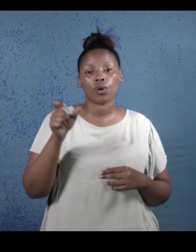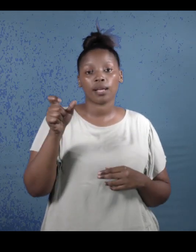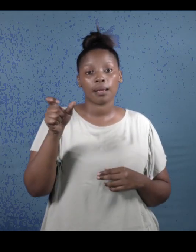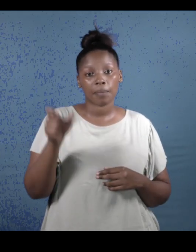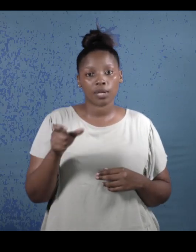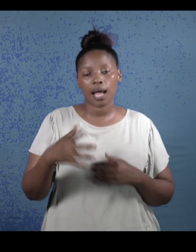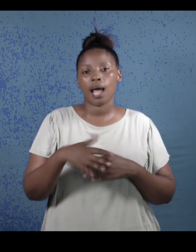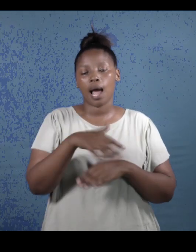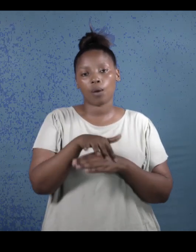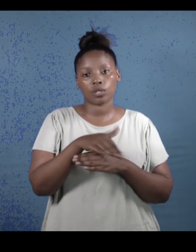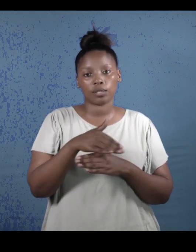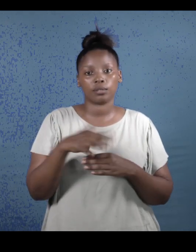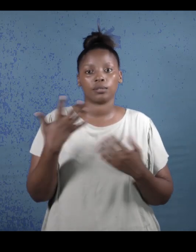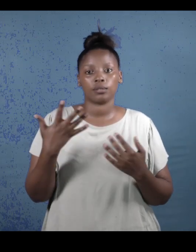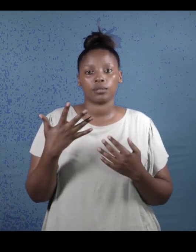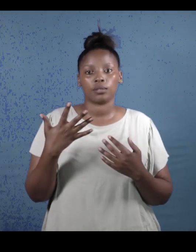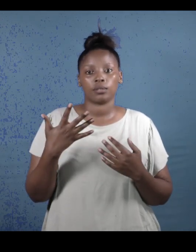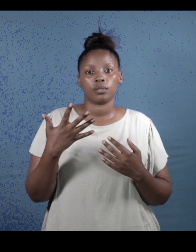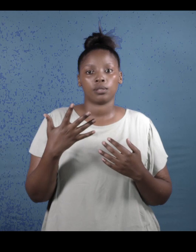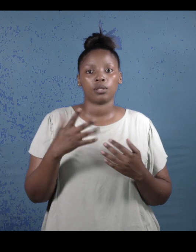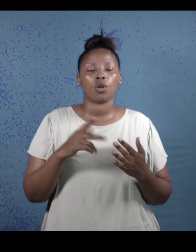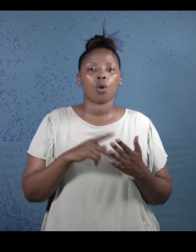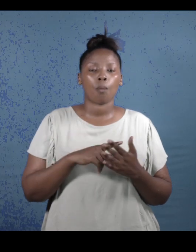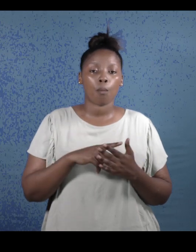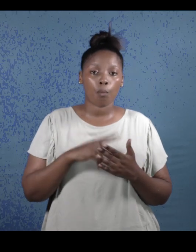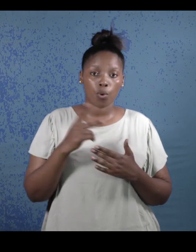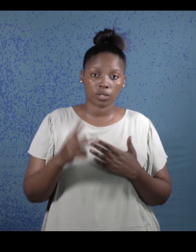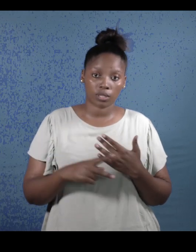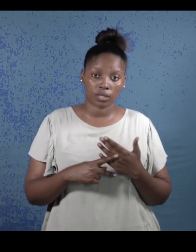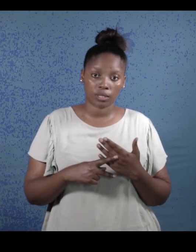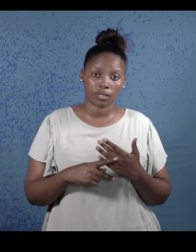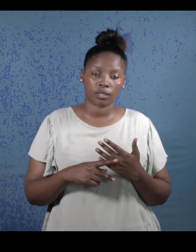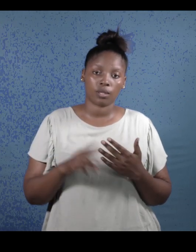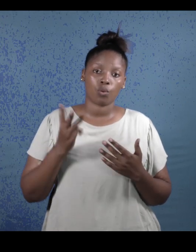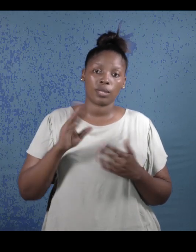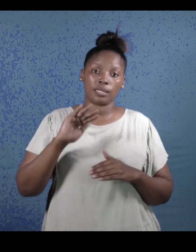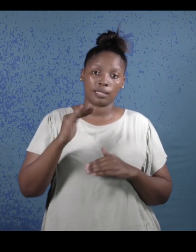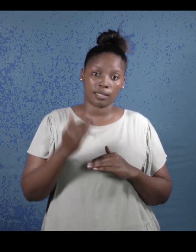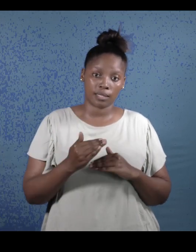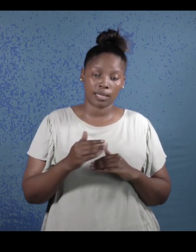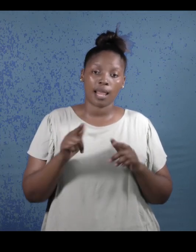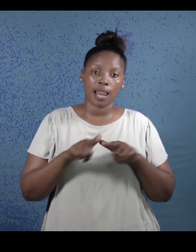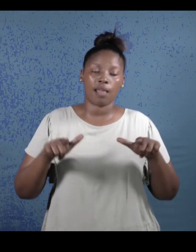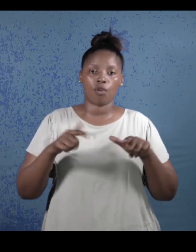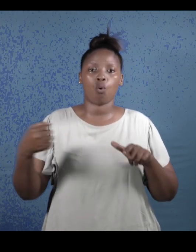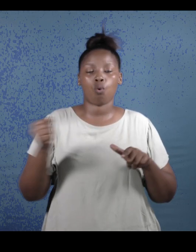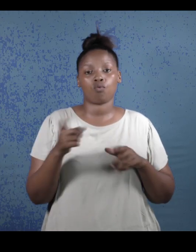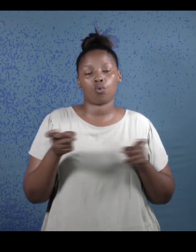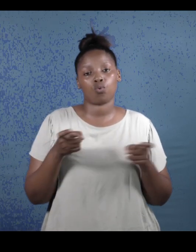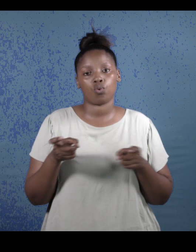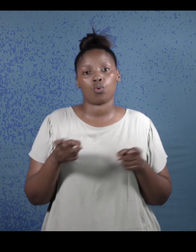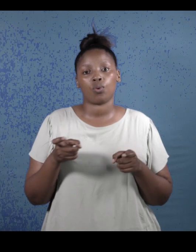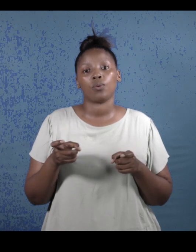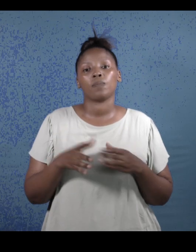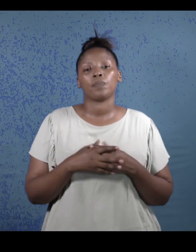outside the project. This will decrease your liability, but also decrease your level of control too. You